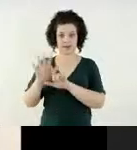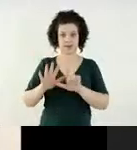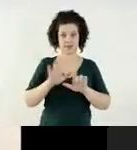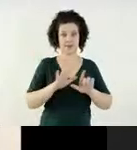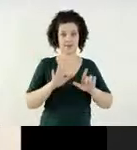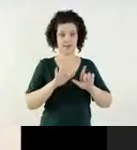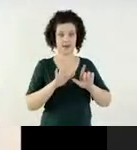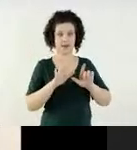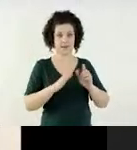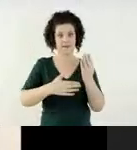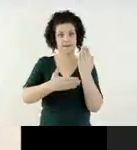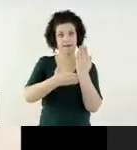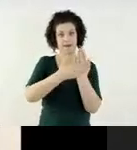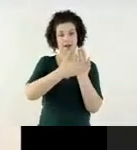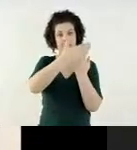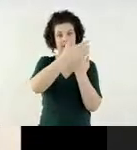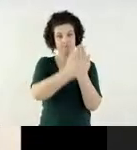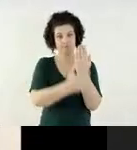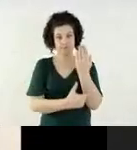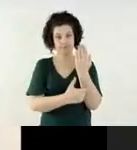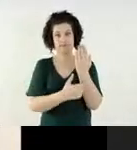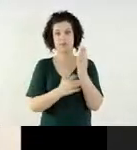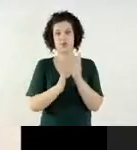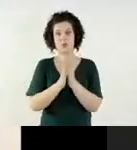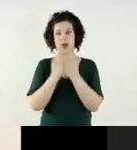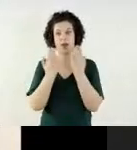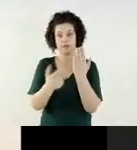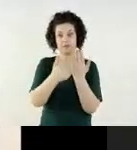on the left. And it was a sort of,